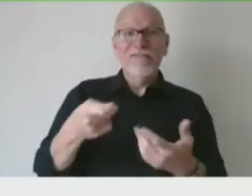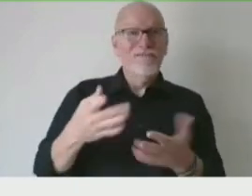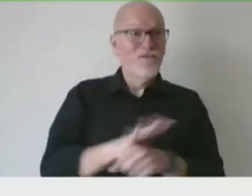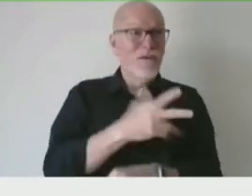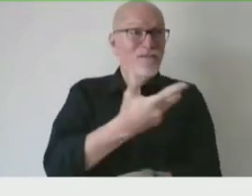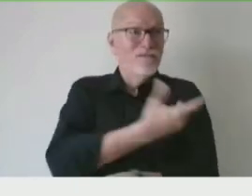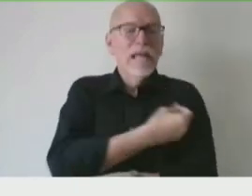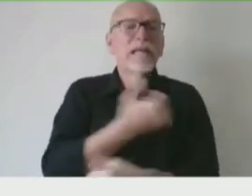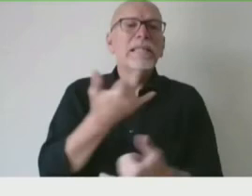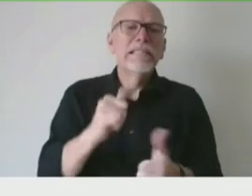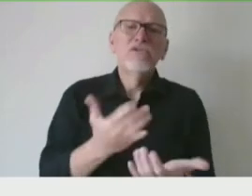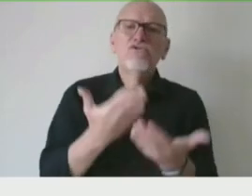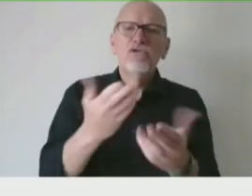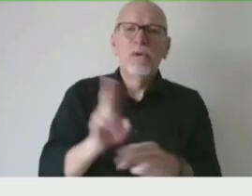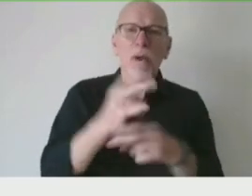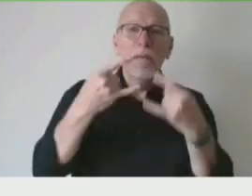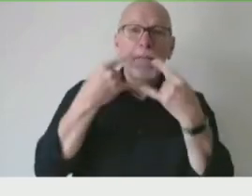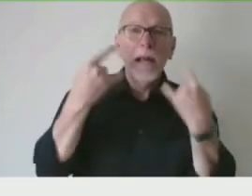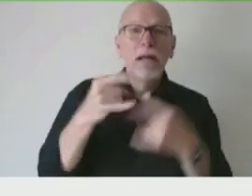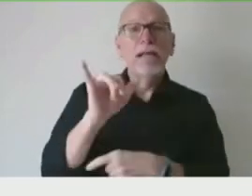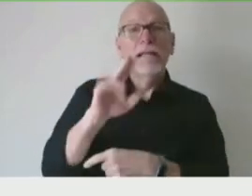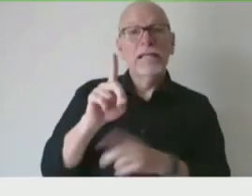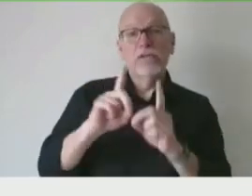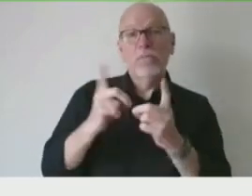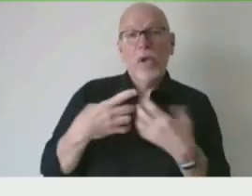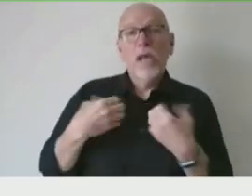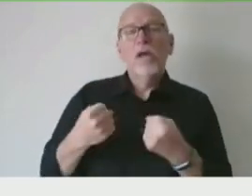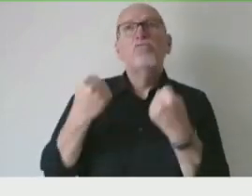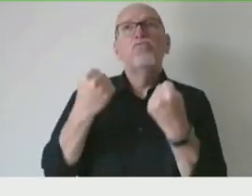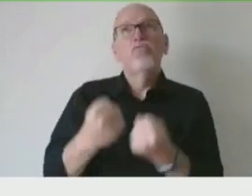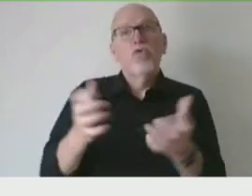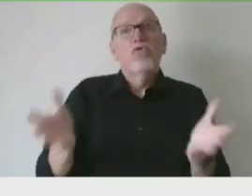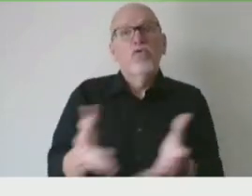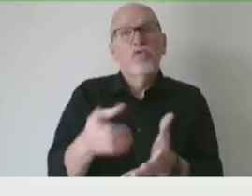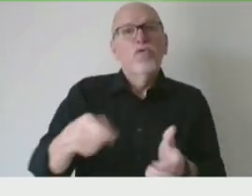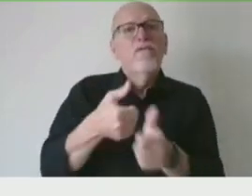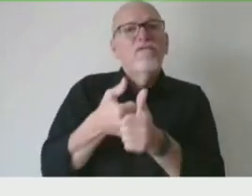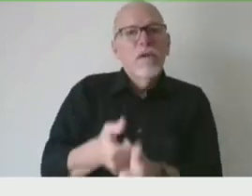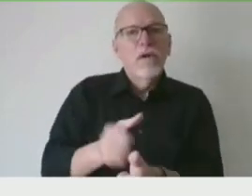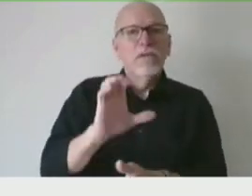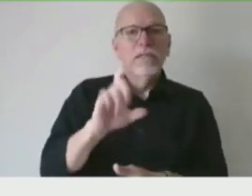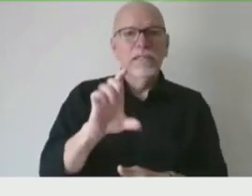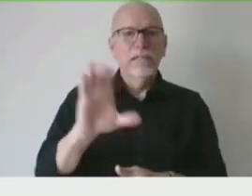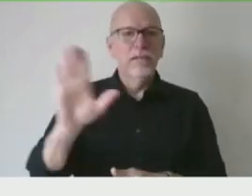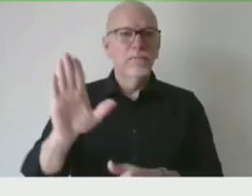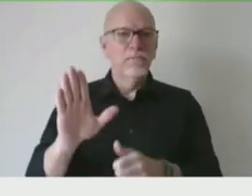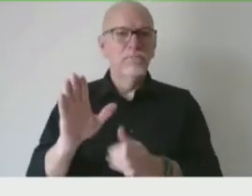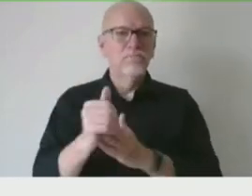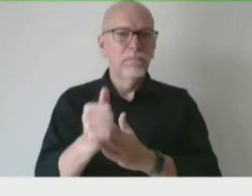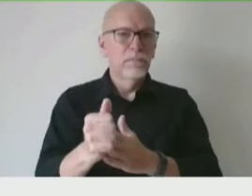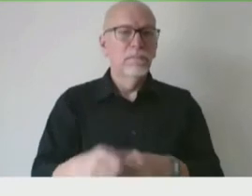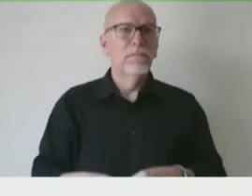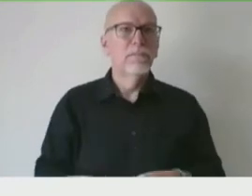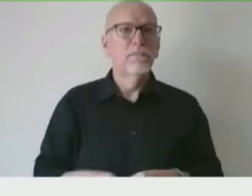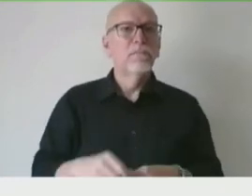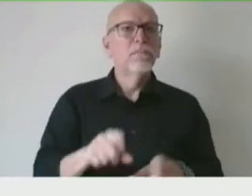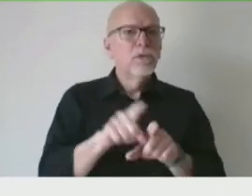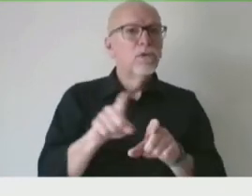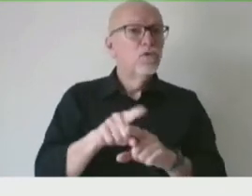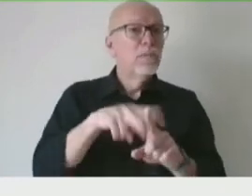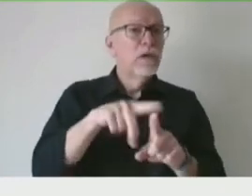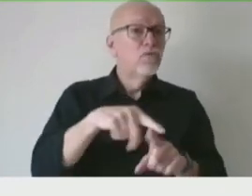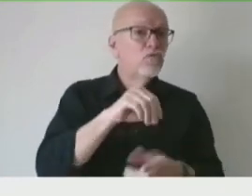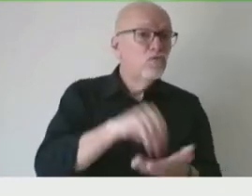vaccinated. The Indiana Department of Health is strongly urging Hoosiers to follow this guidance. This also applies to students, staff,